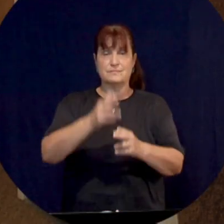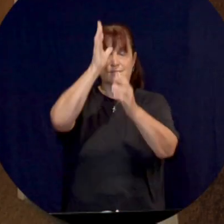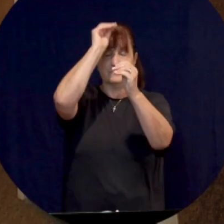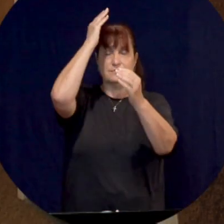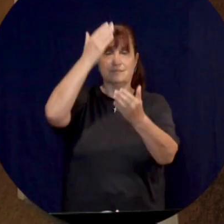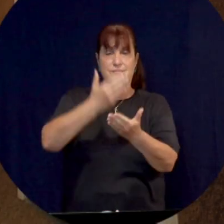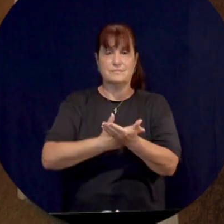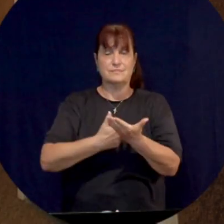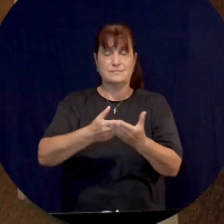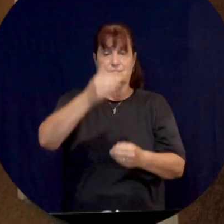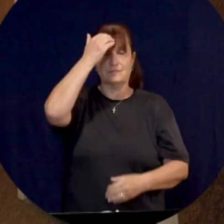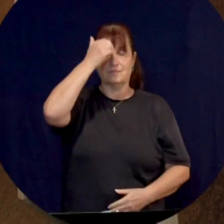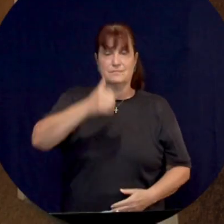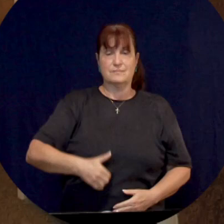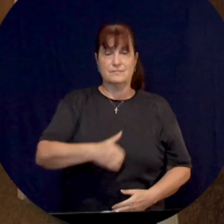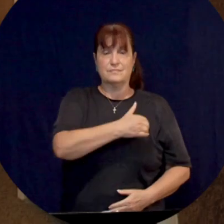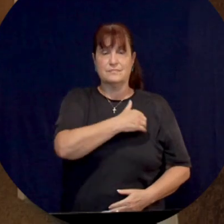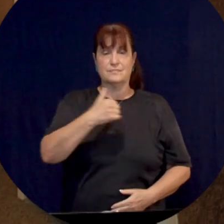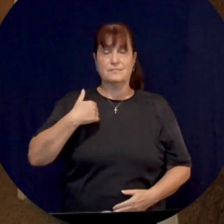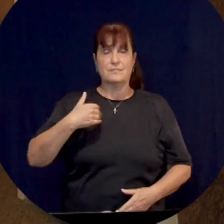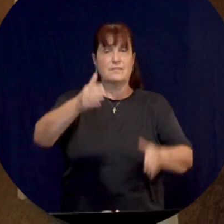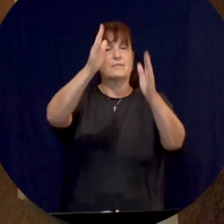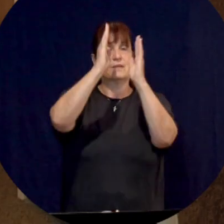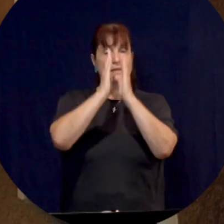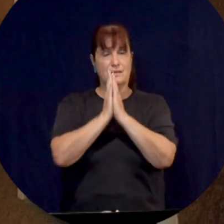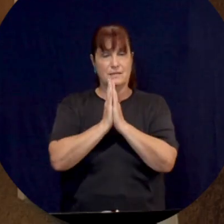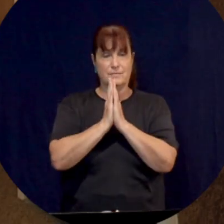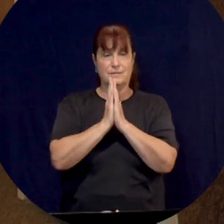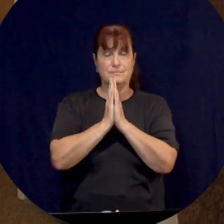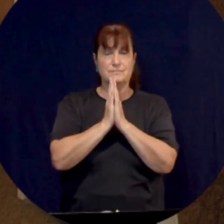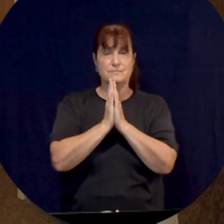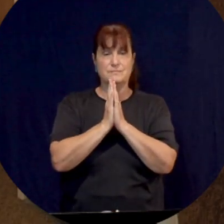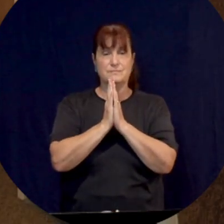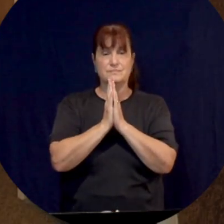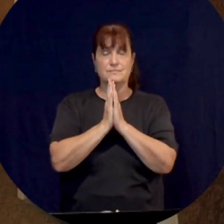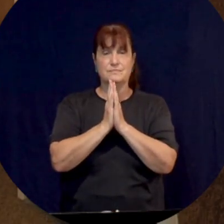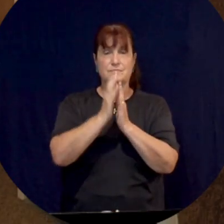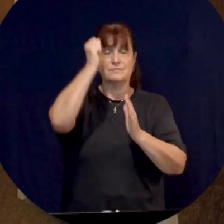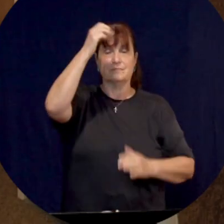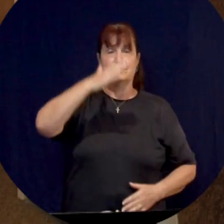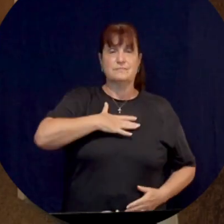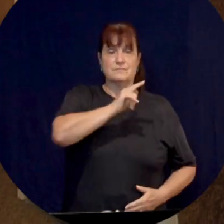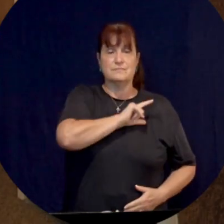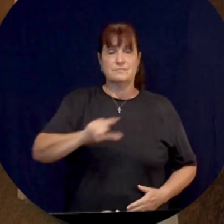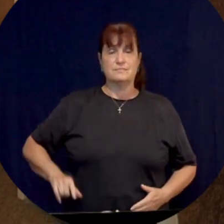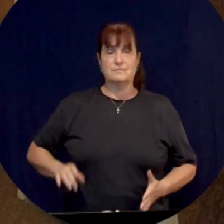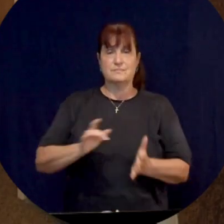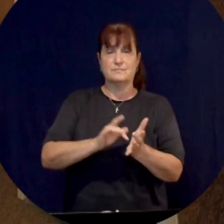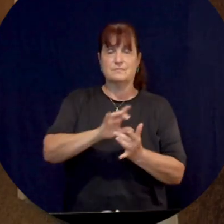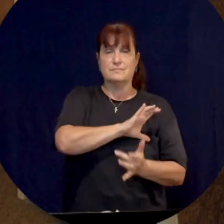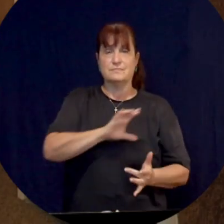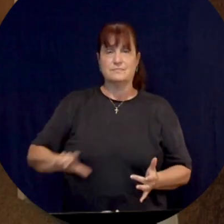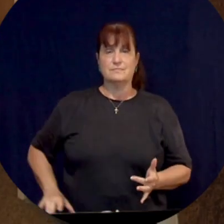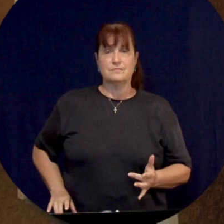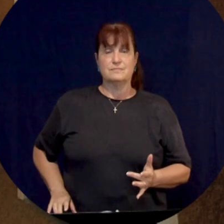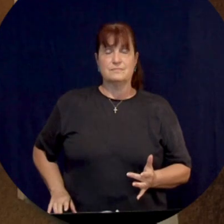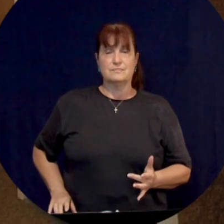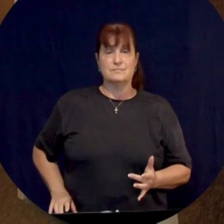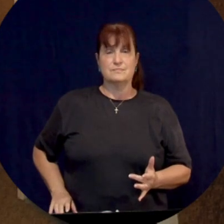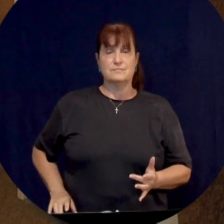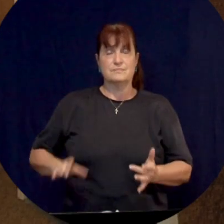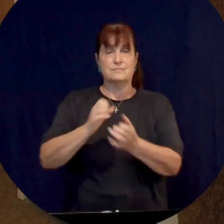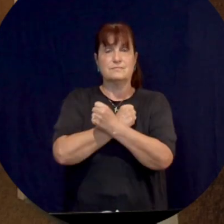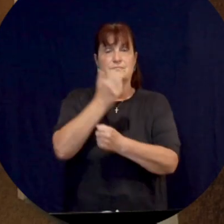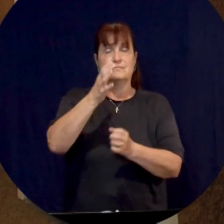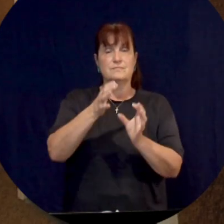In the name of the Father, and of the Son, and of the Holy Spirit. Amen. The grace of our Lord Jesus Christ,